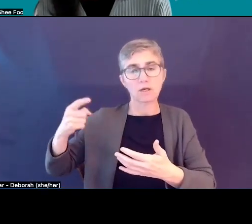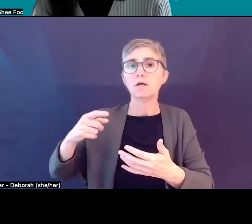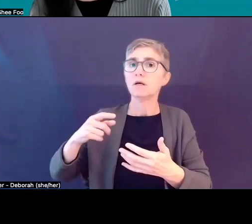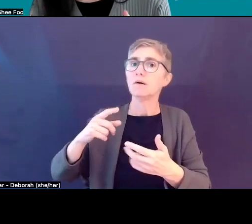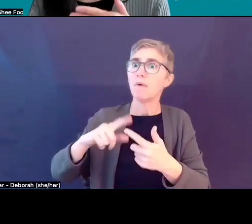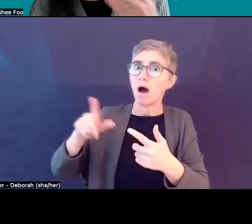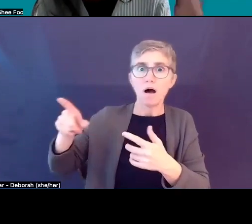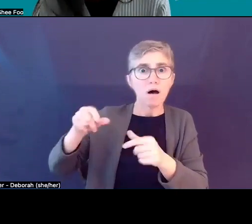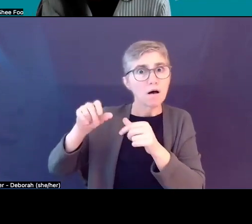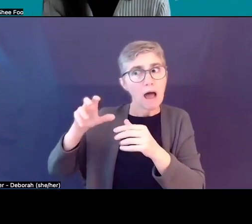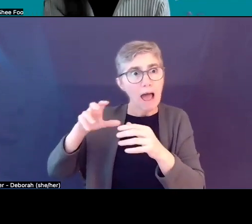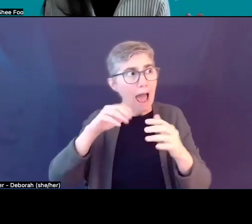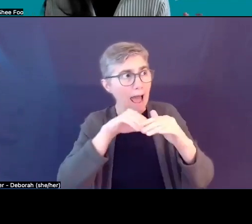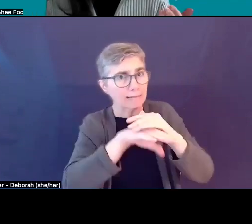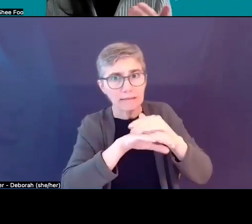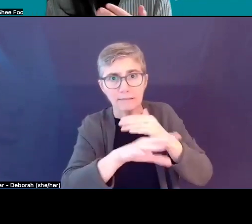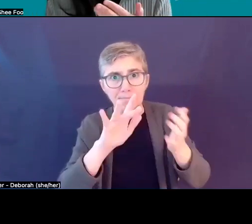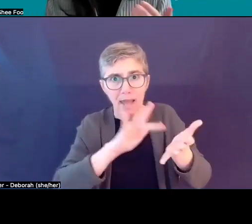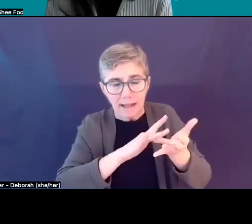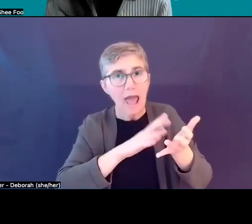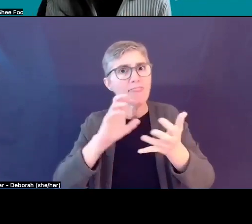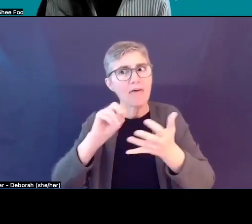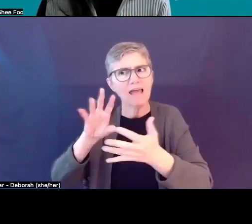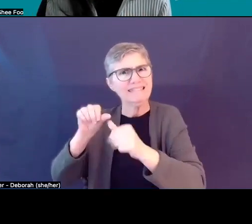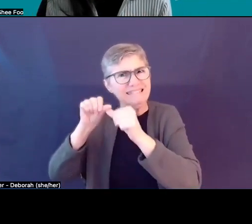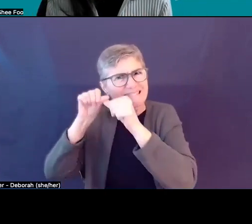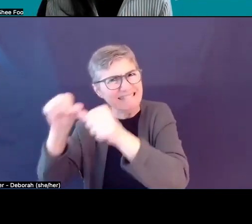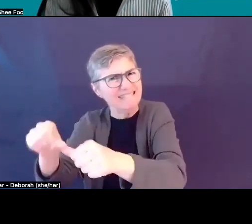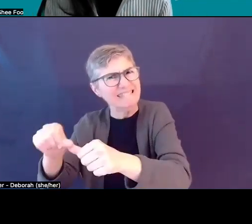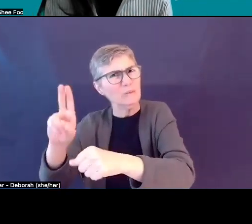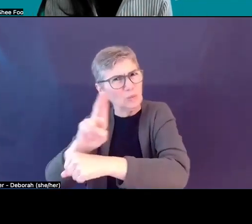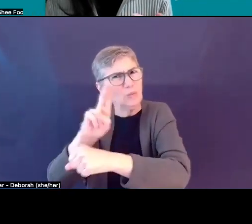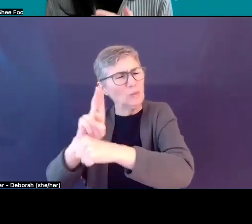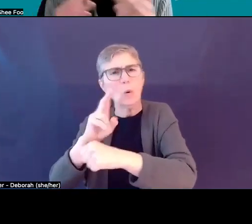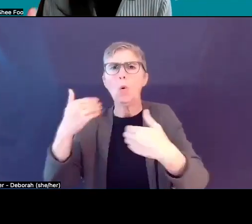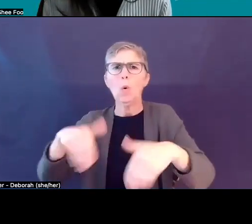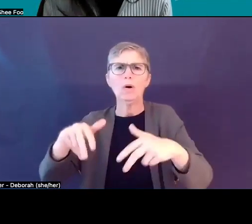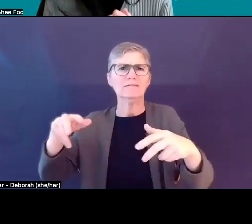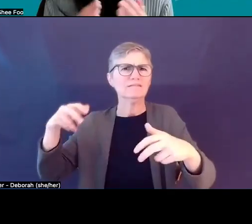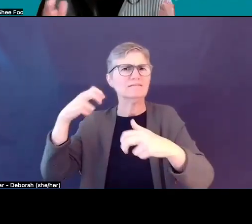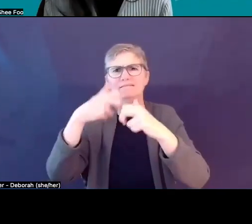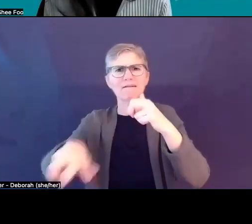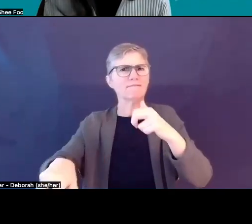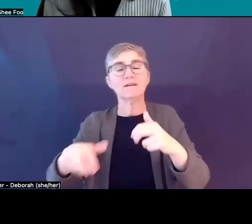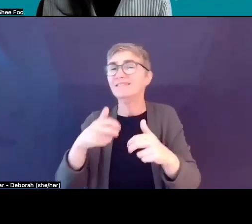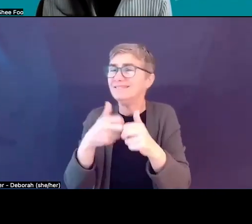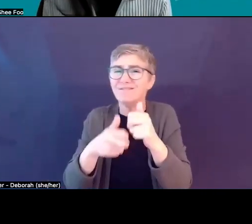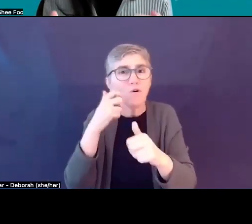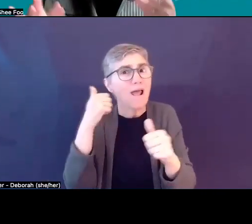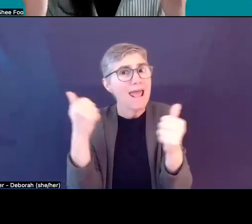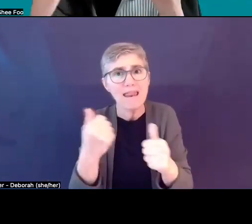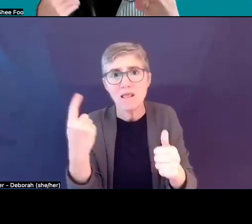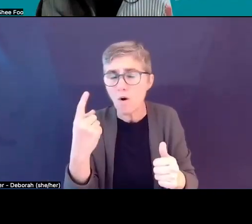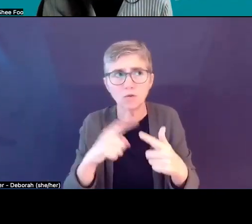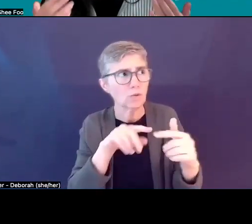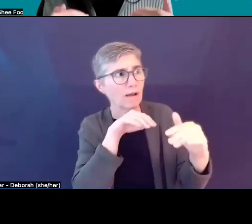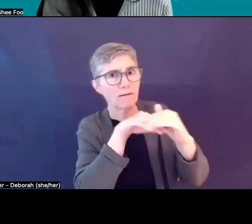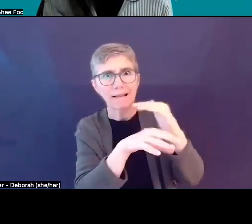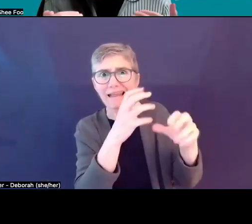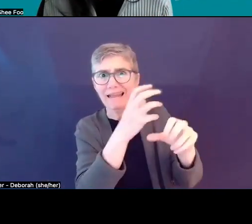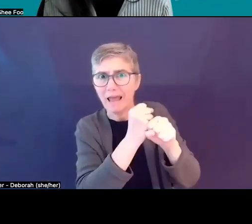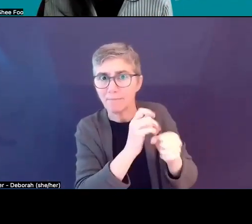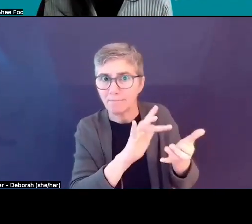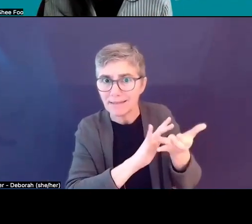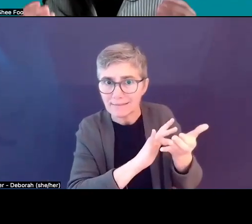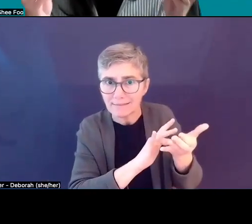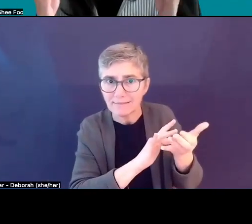these medications on an ongoing basis is incredibly difficult. It's difficult for anyone to take a